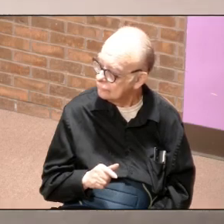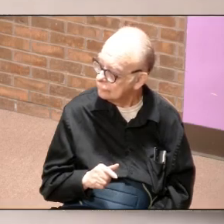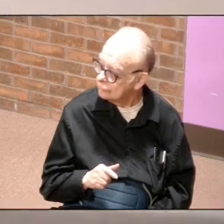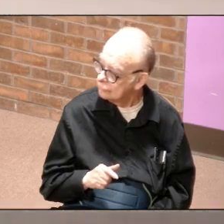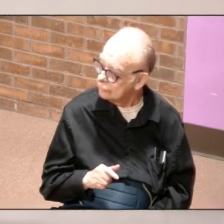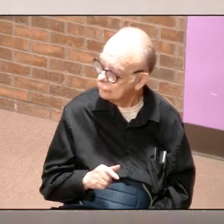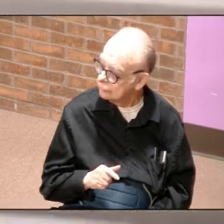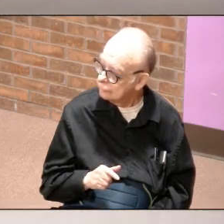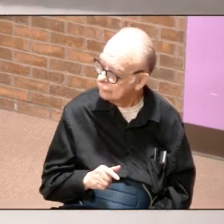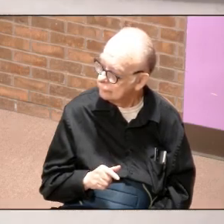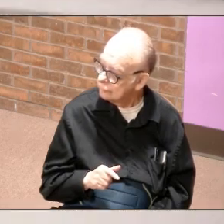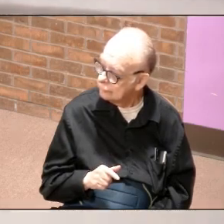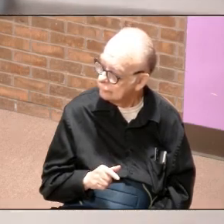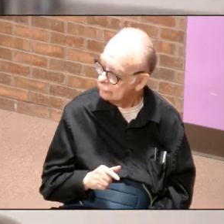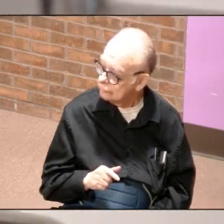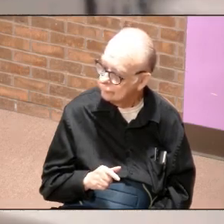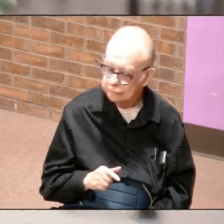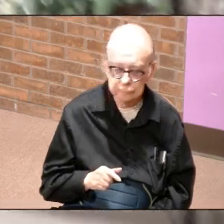Migrinsa?